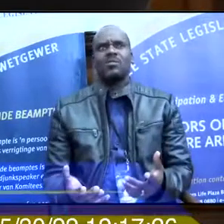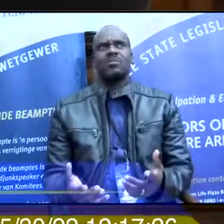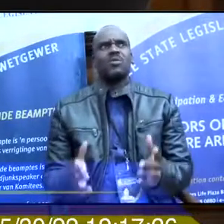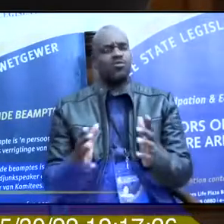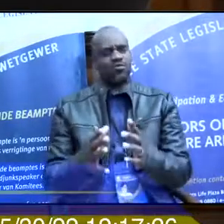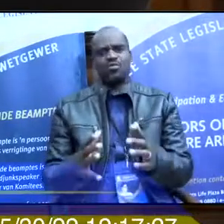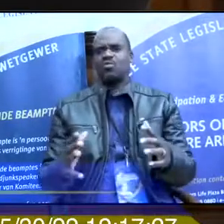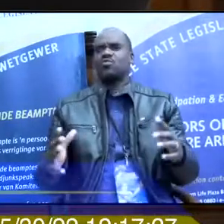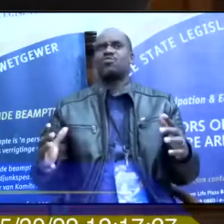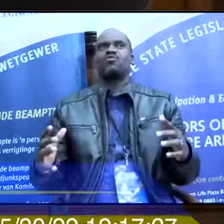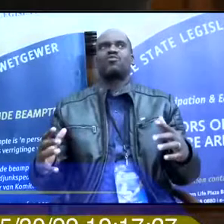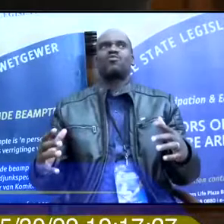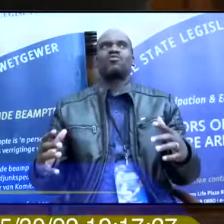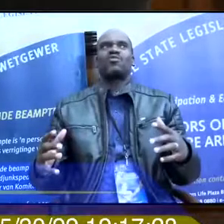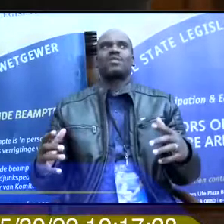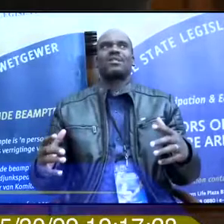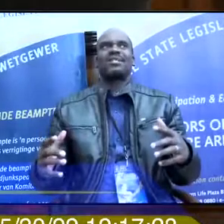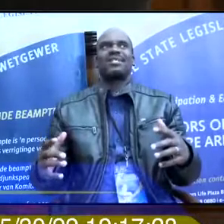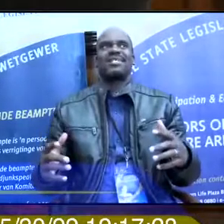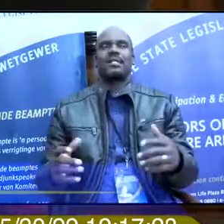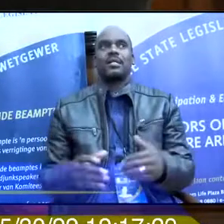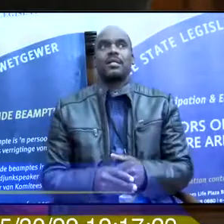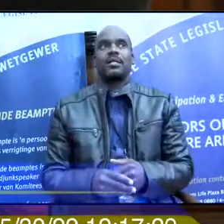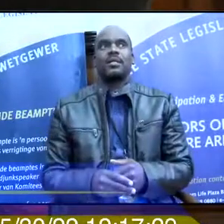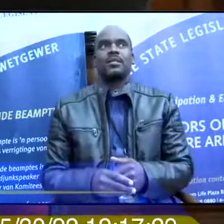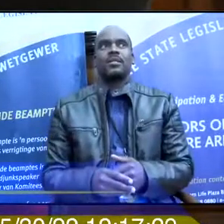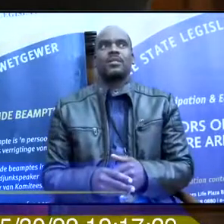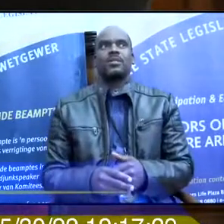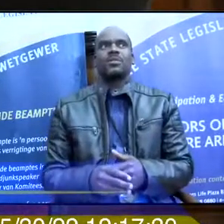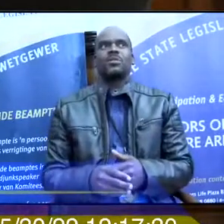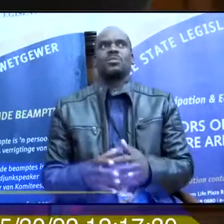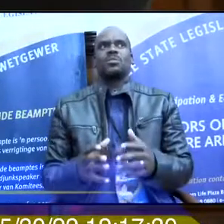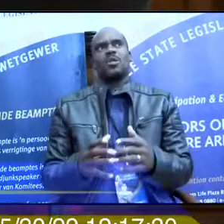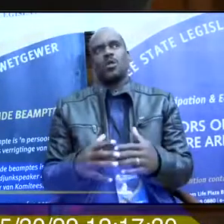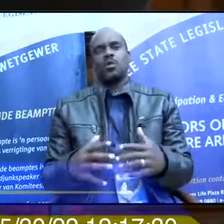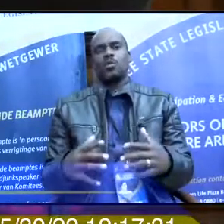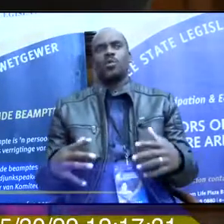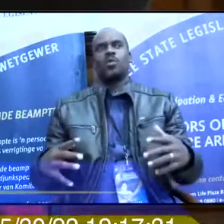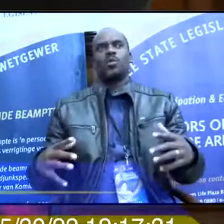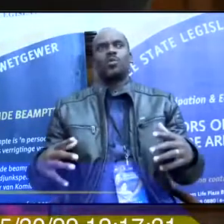cars you know they were used you know